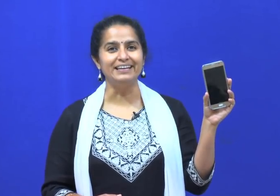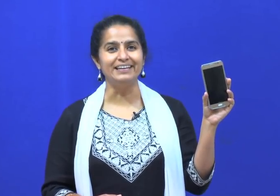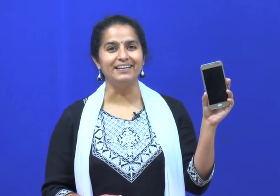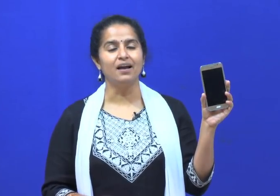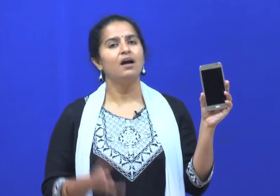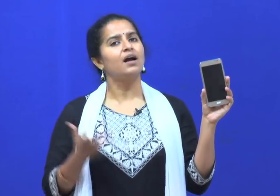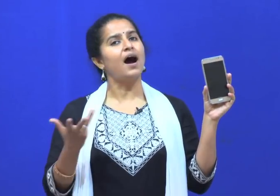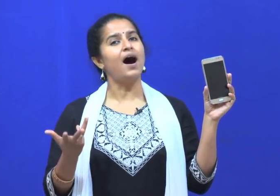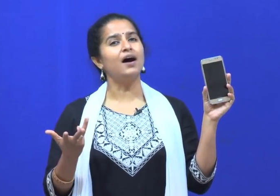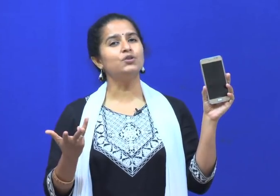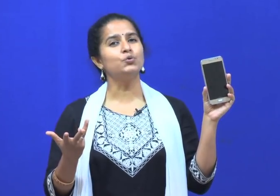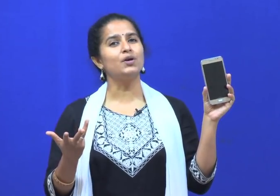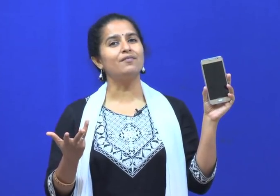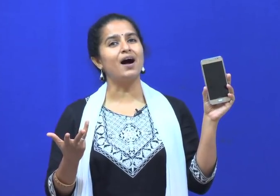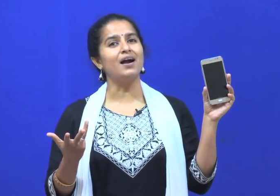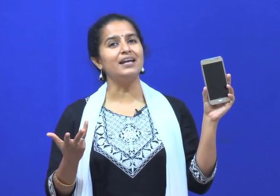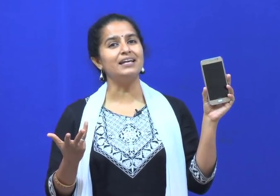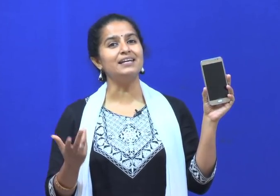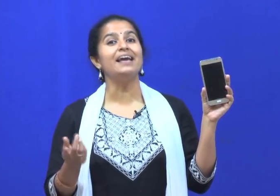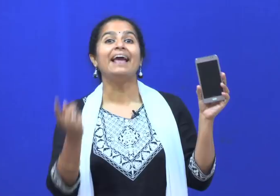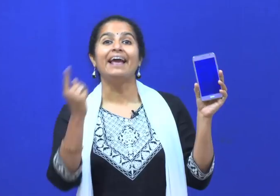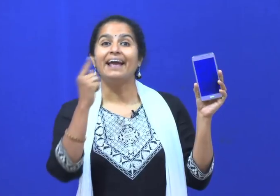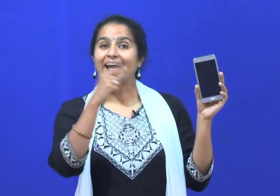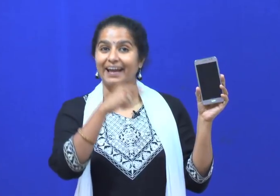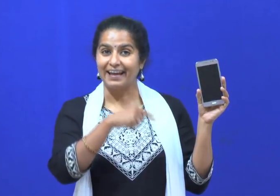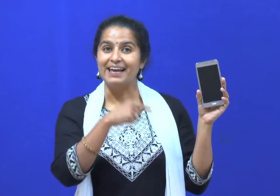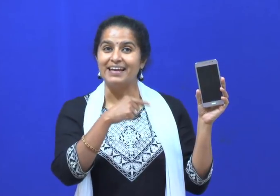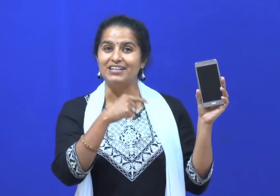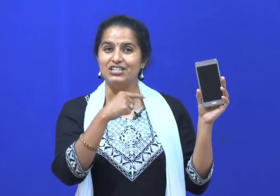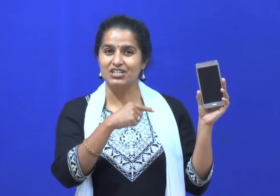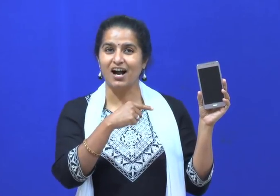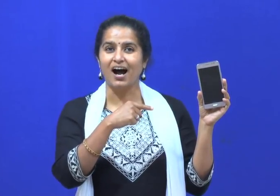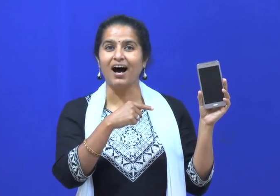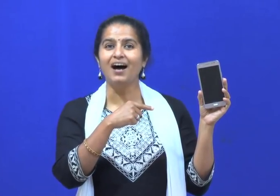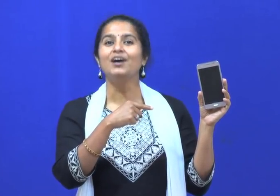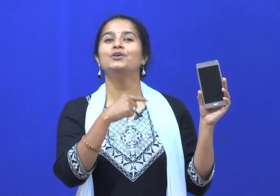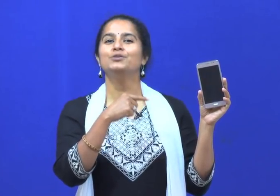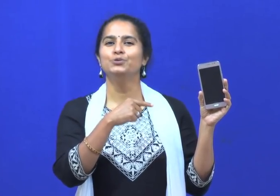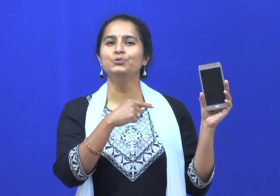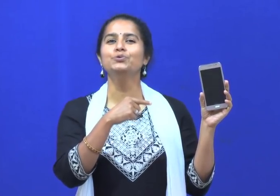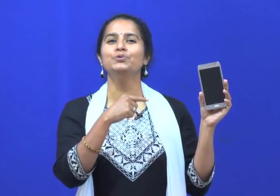Duravani, ka Duravani, esha